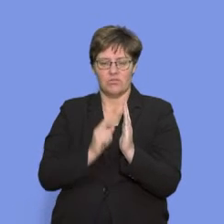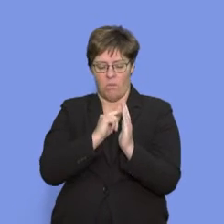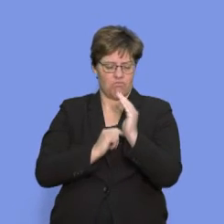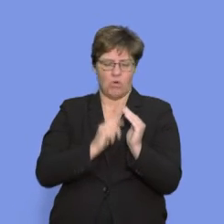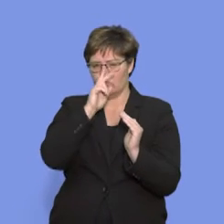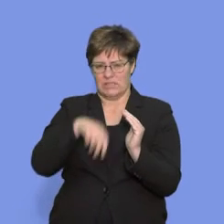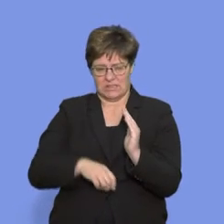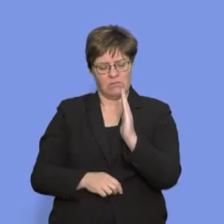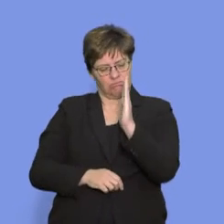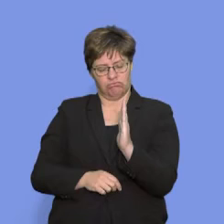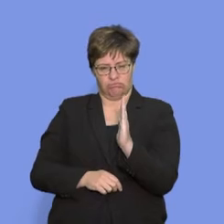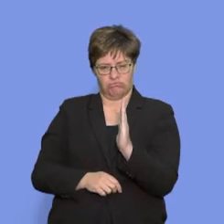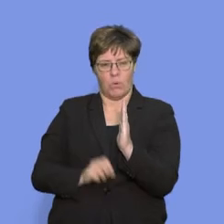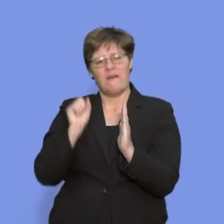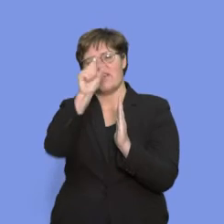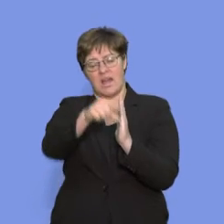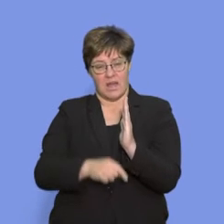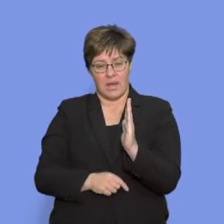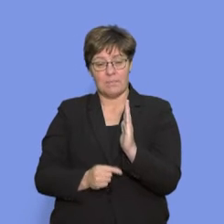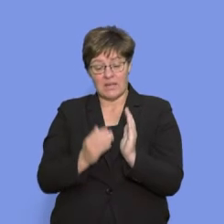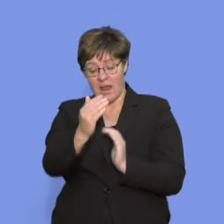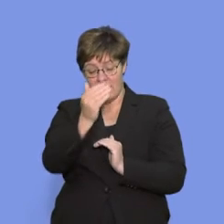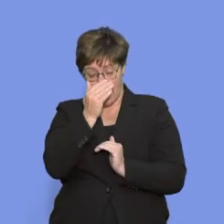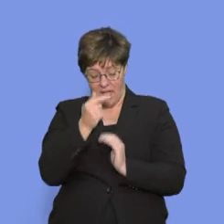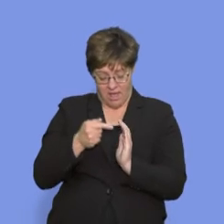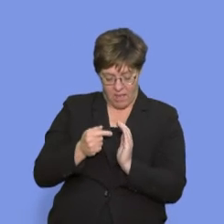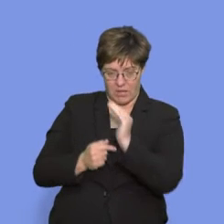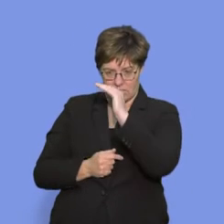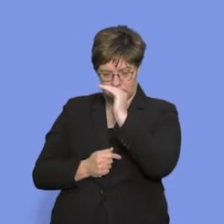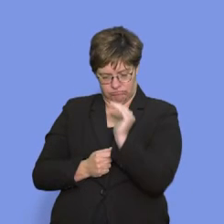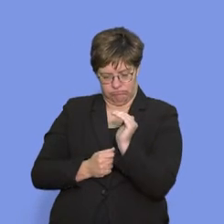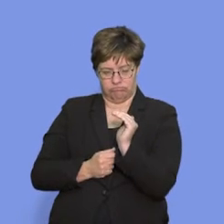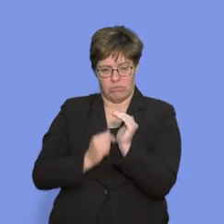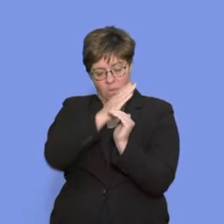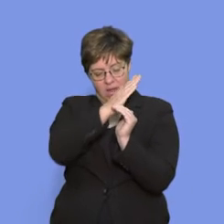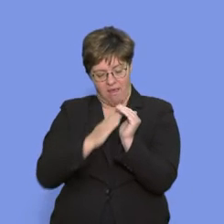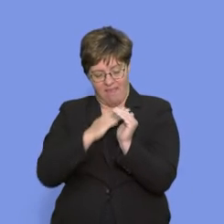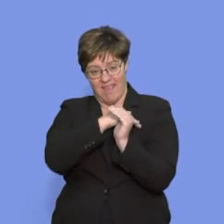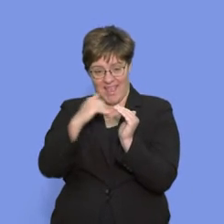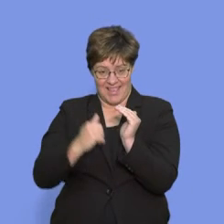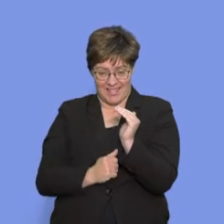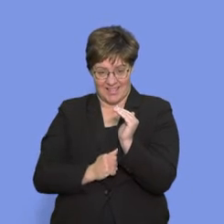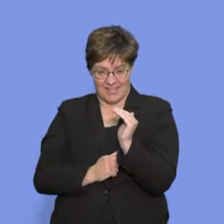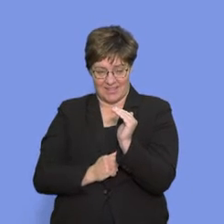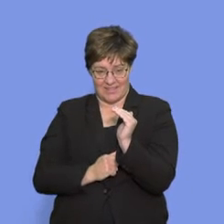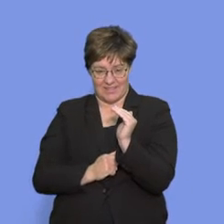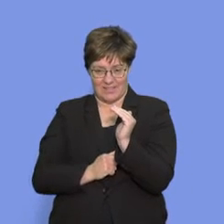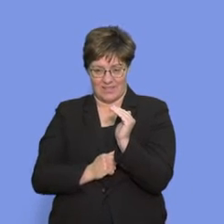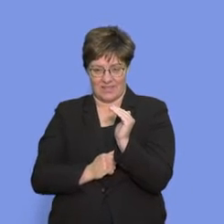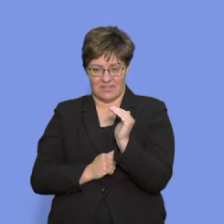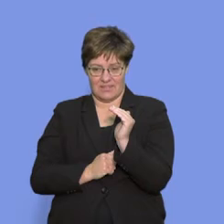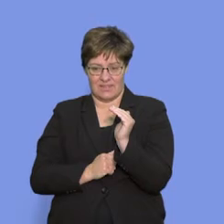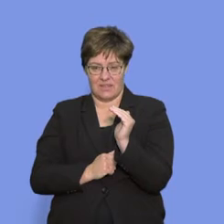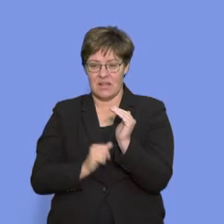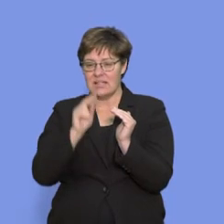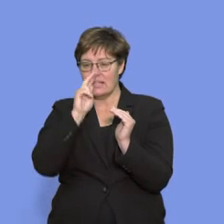right? But now look at what happens when you have near objects. When a near object, there's the light ray going. Can you